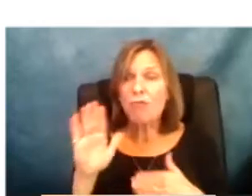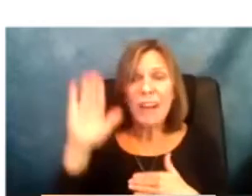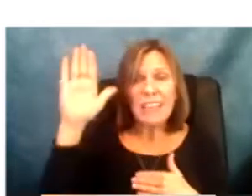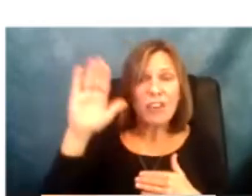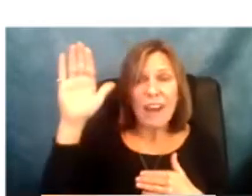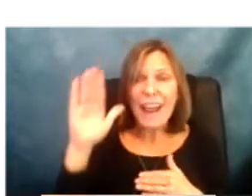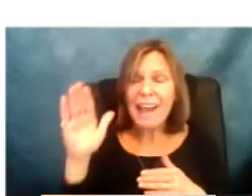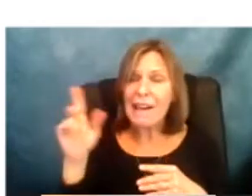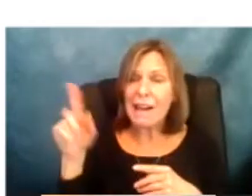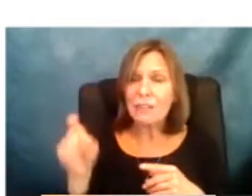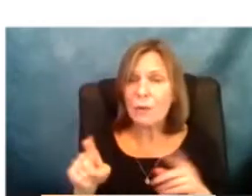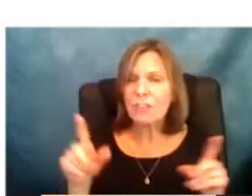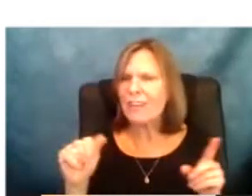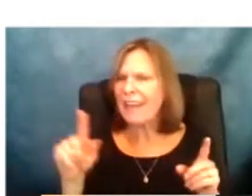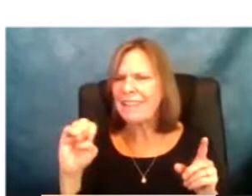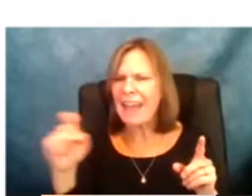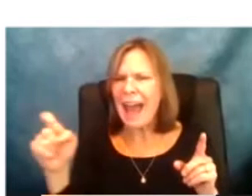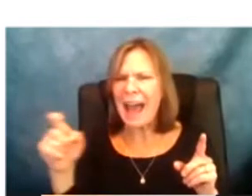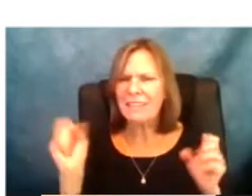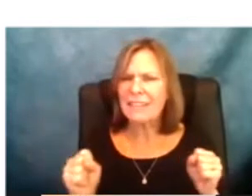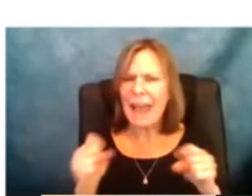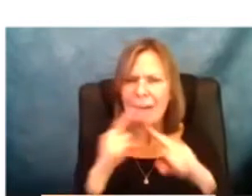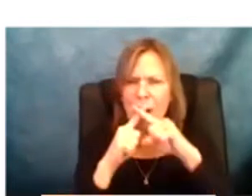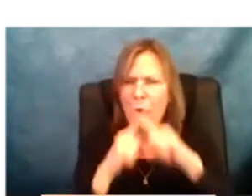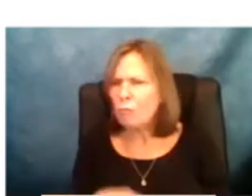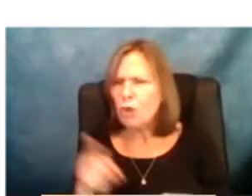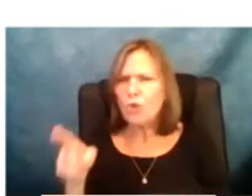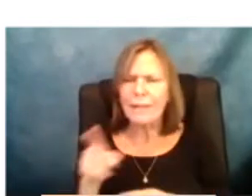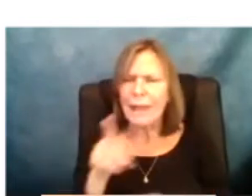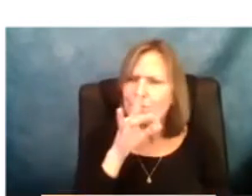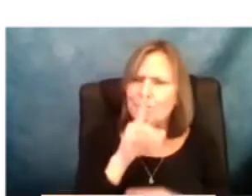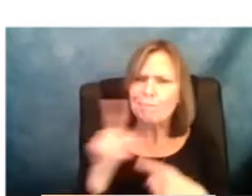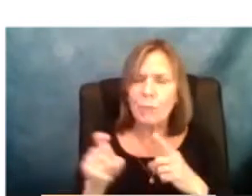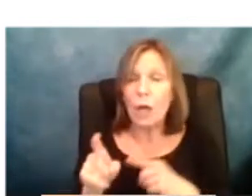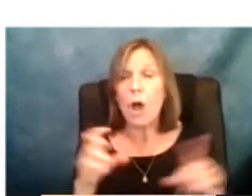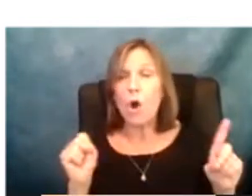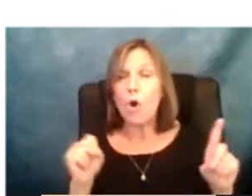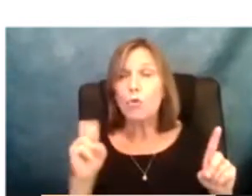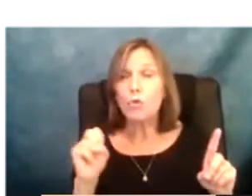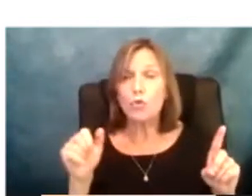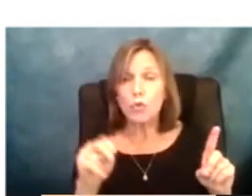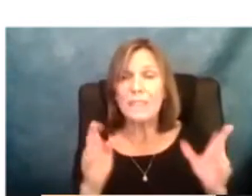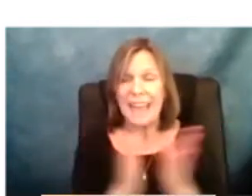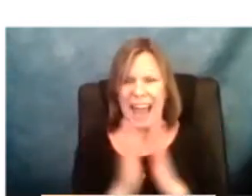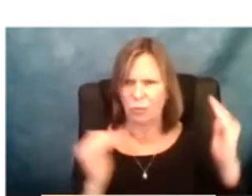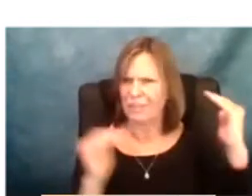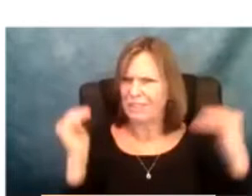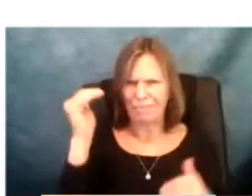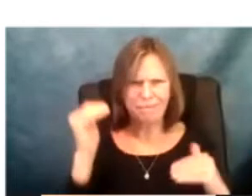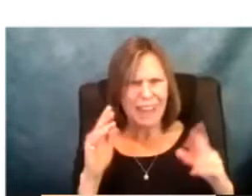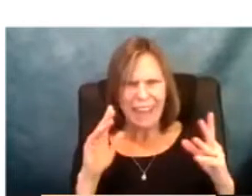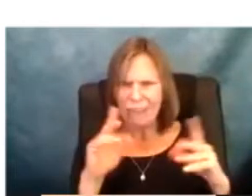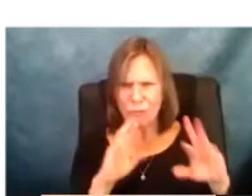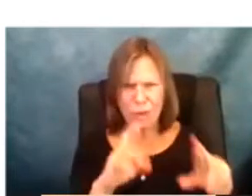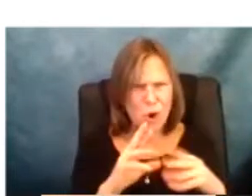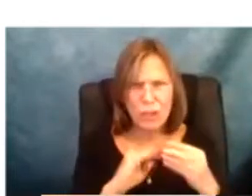think Alex can unmute them or something. But we have Susan here asks, with disparities in reported numbers, have you been able to